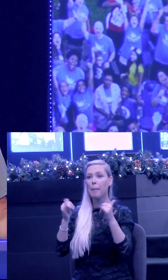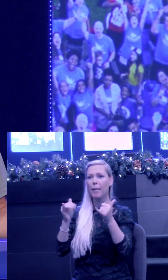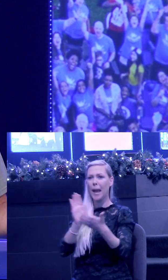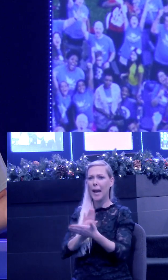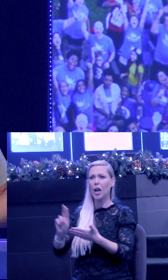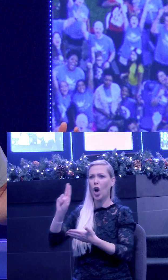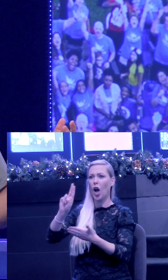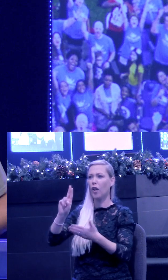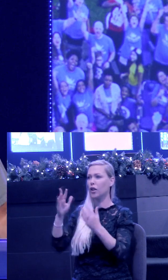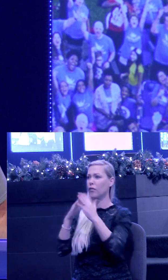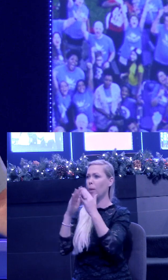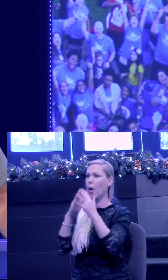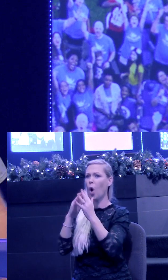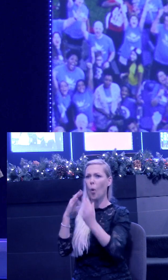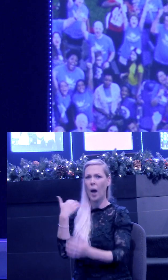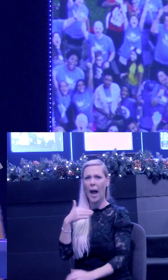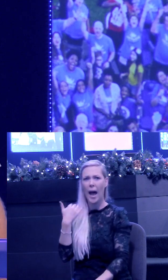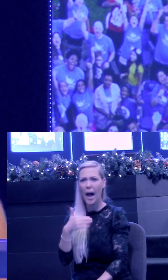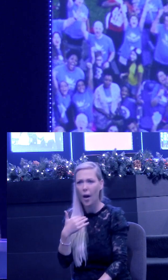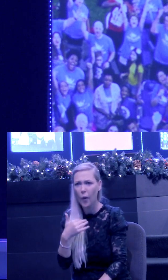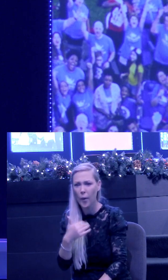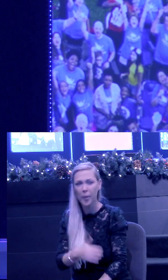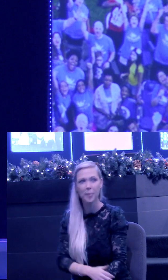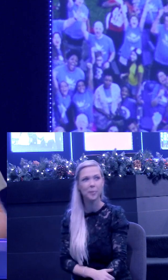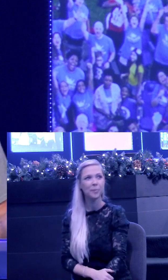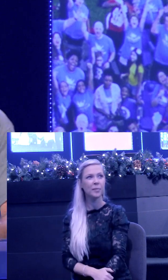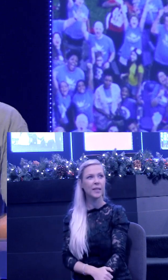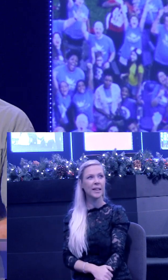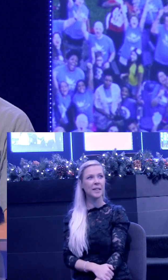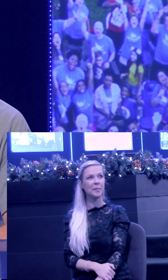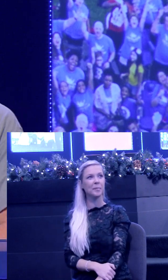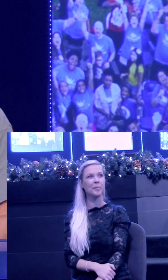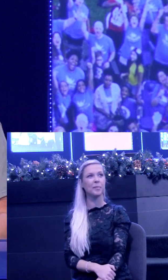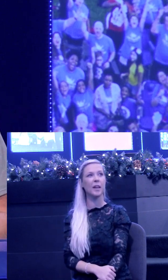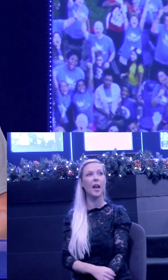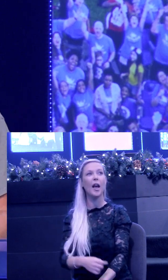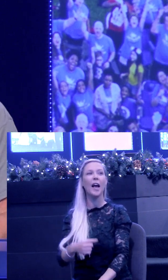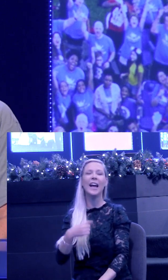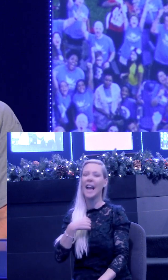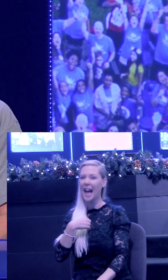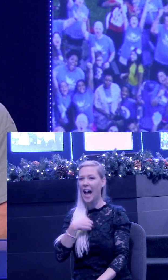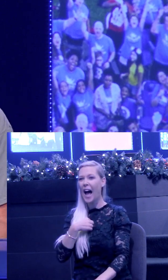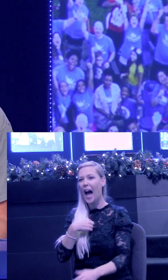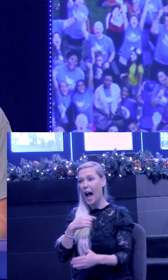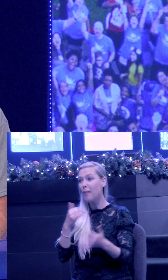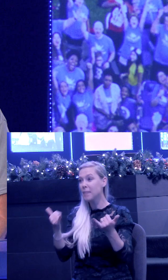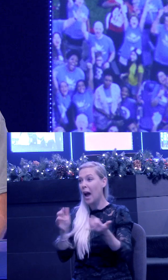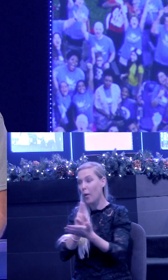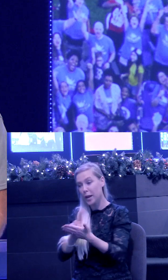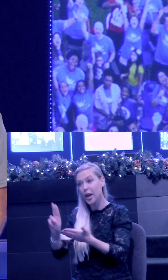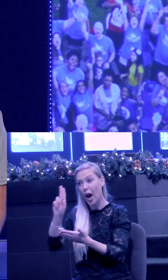how inspiring is that? So I'm enrolling in college,